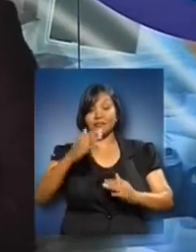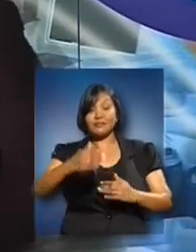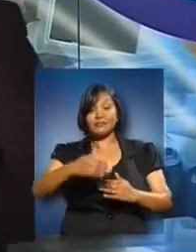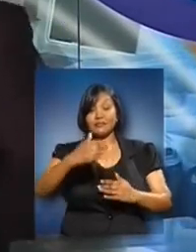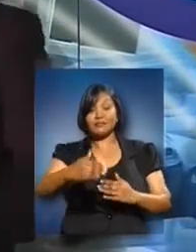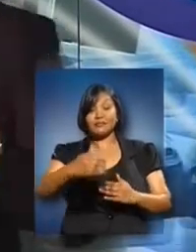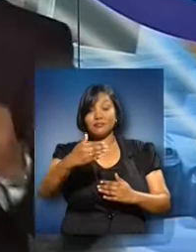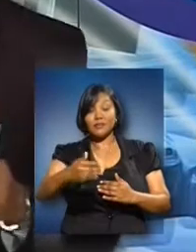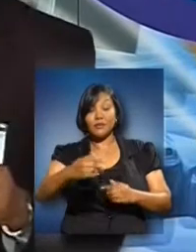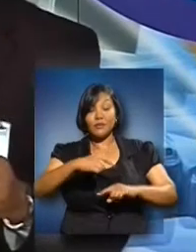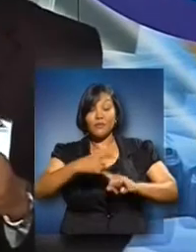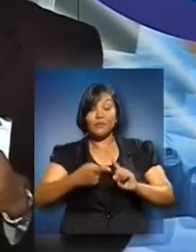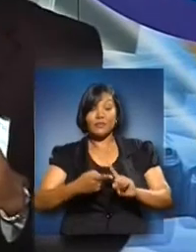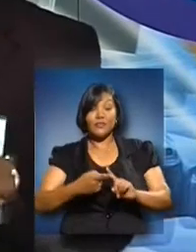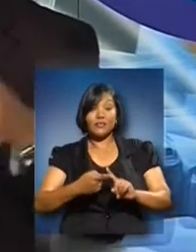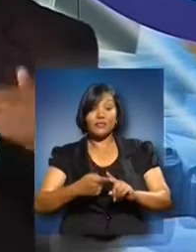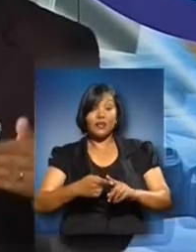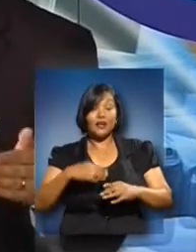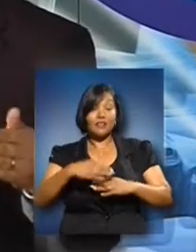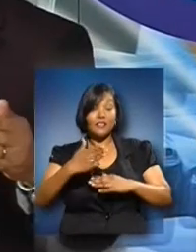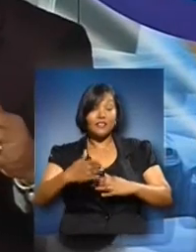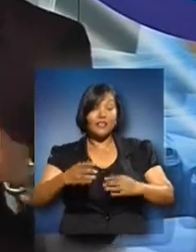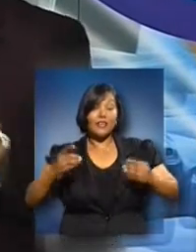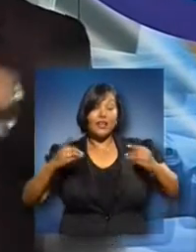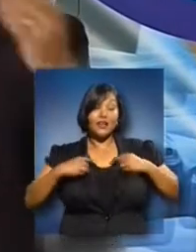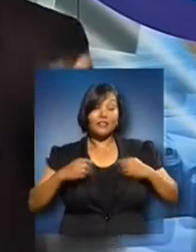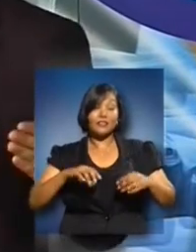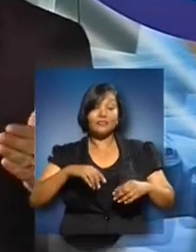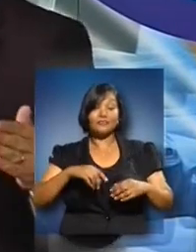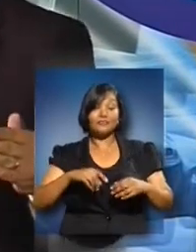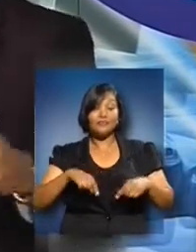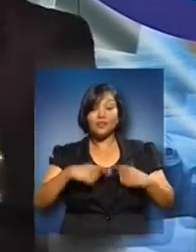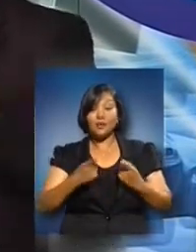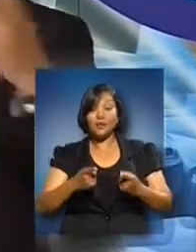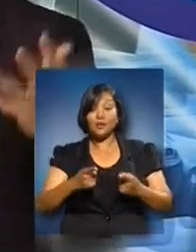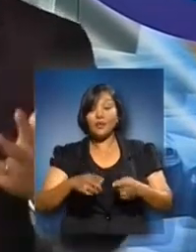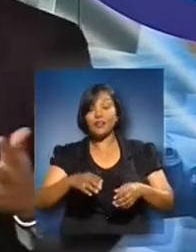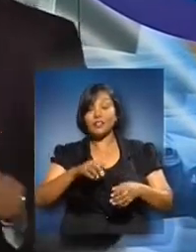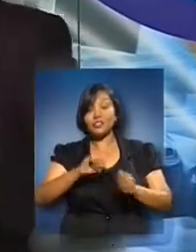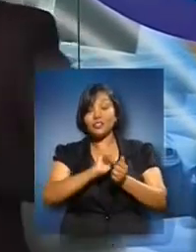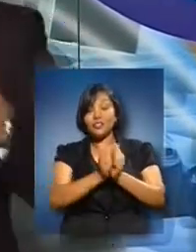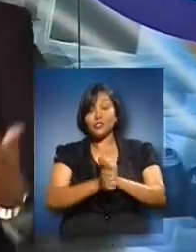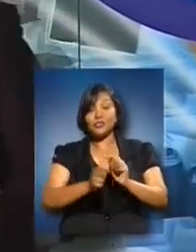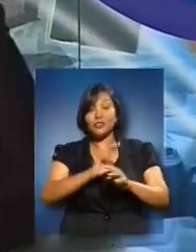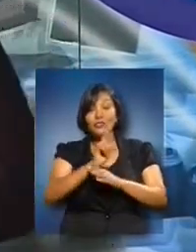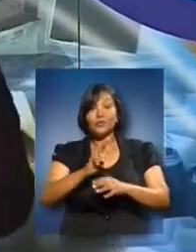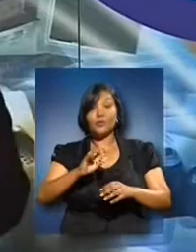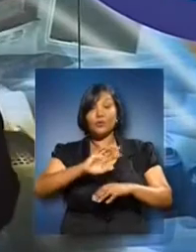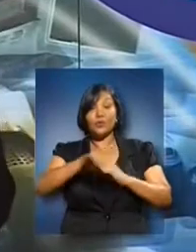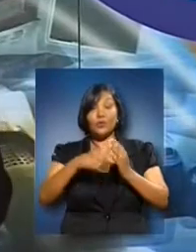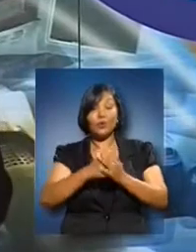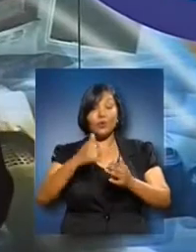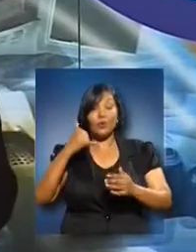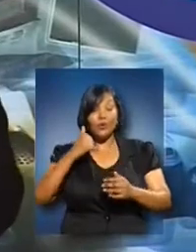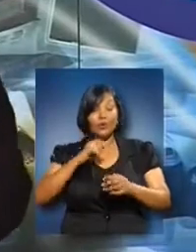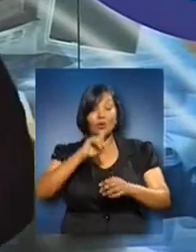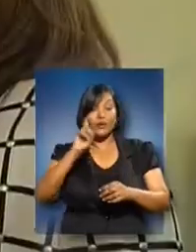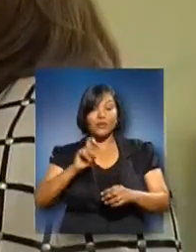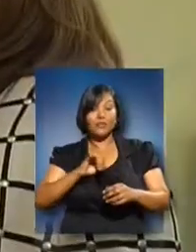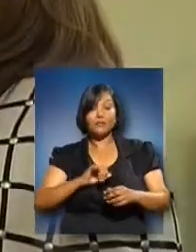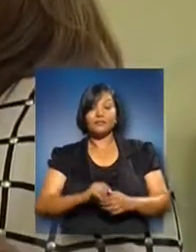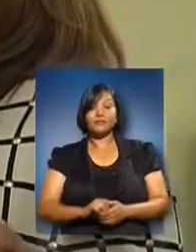that, at the end, they implemented local query, like 2 years after or 1 year after. They decided to go with the local